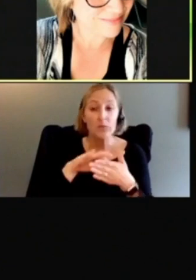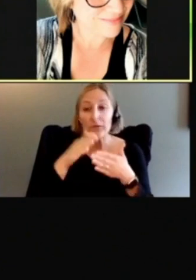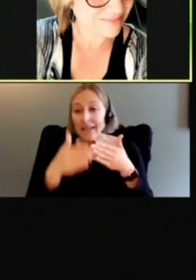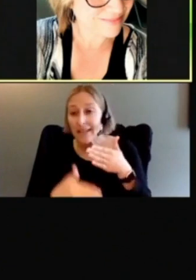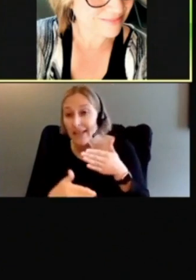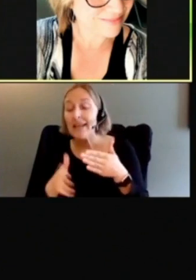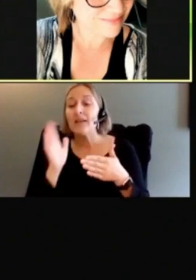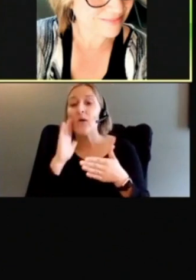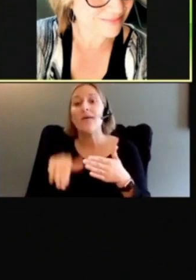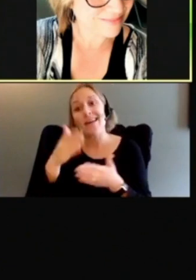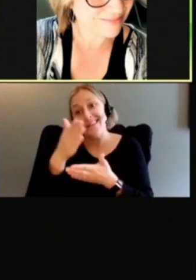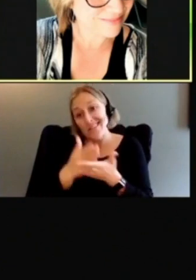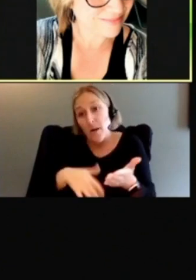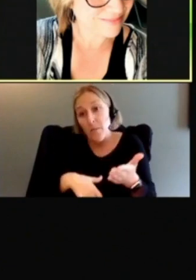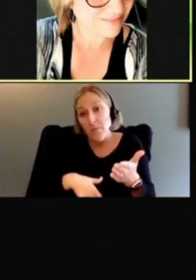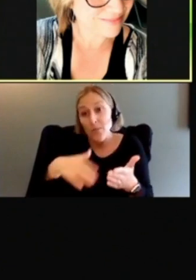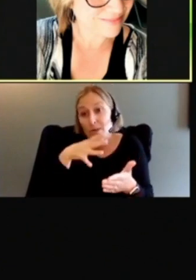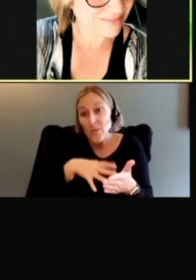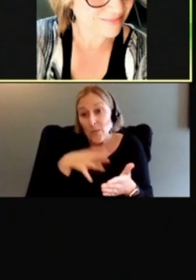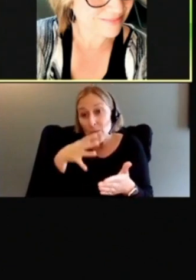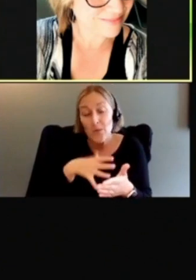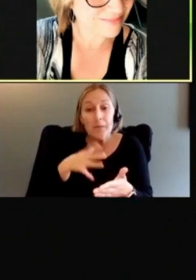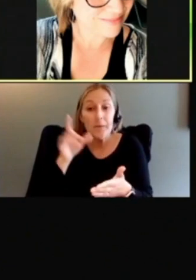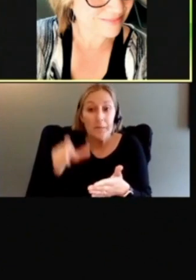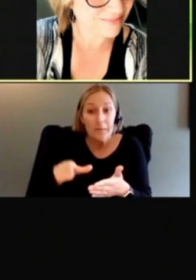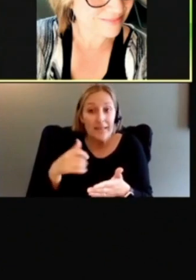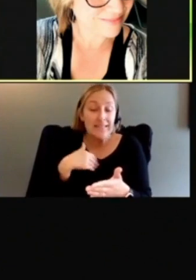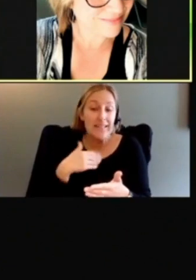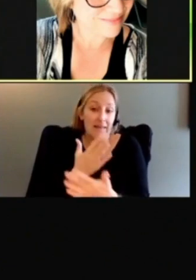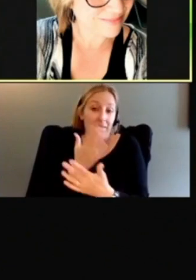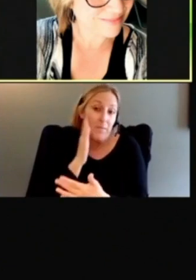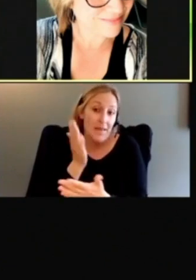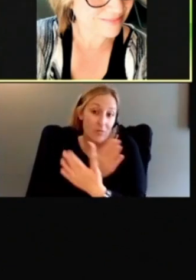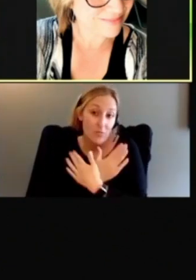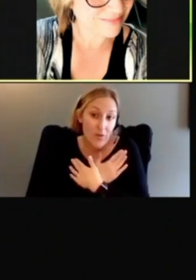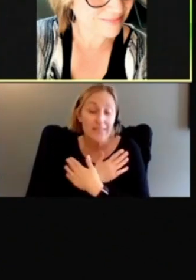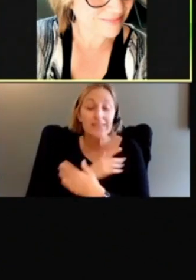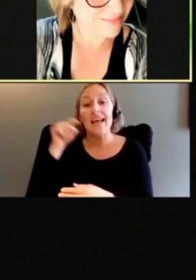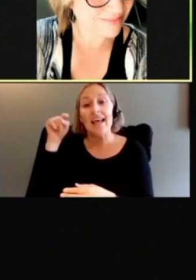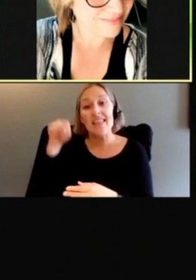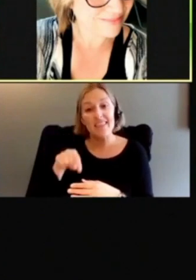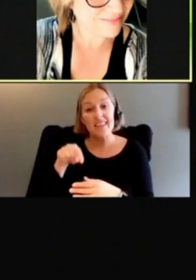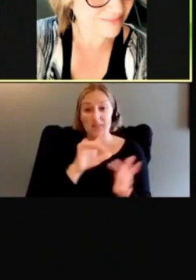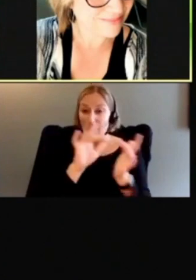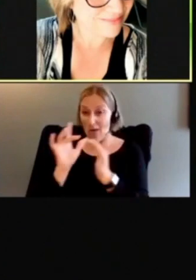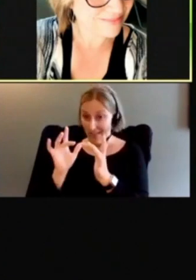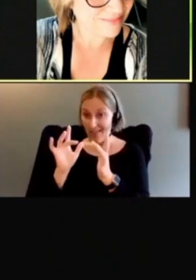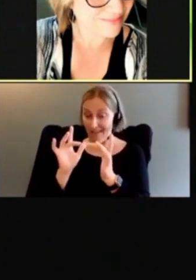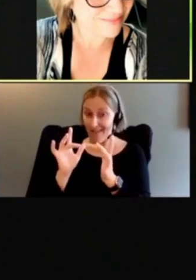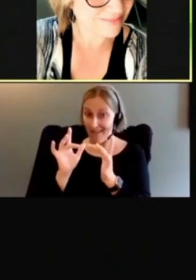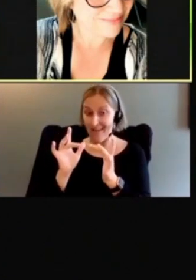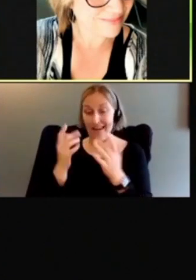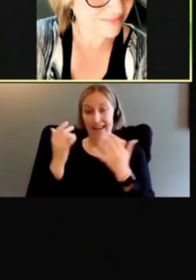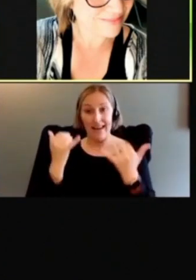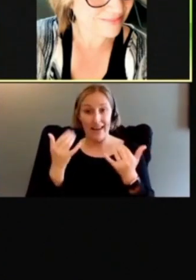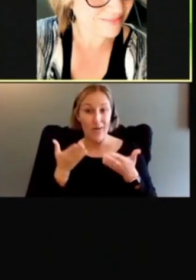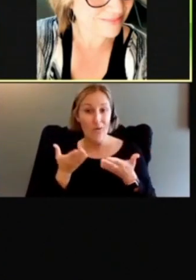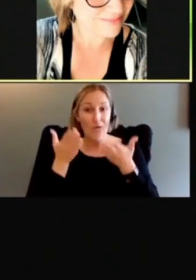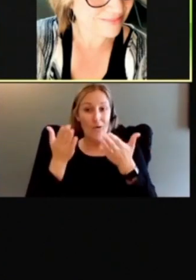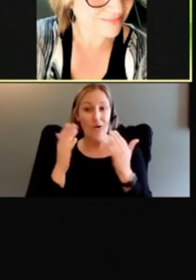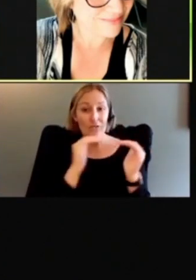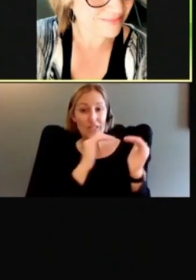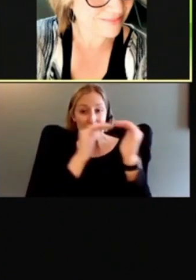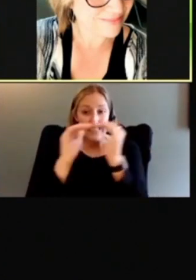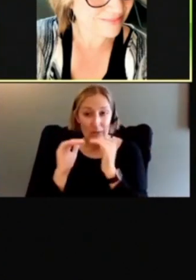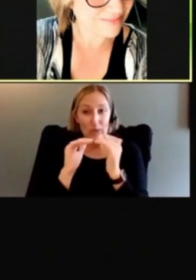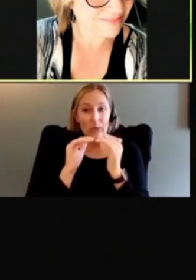is a reality for some pregnant women. But this format gives everyone equal opportunity to learn, and ultimately it can increase